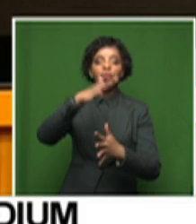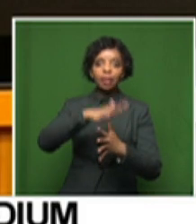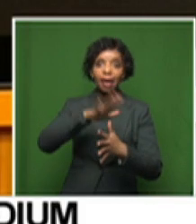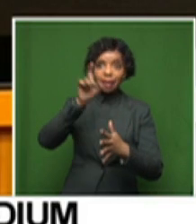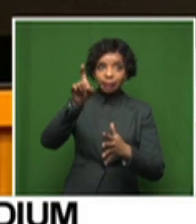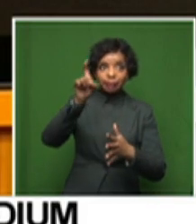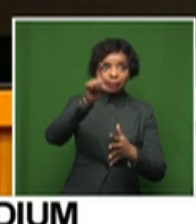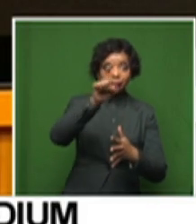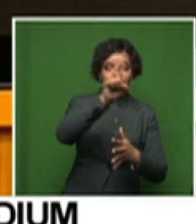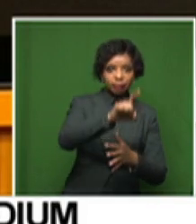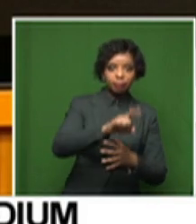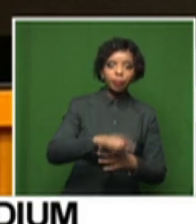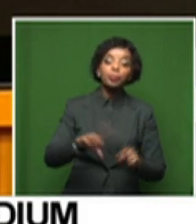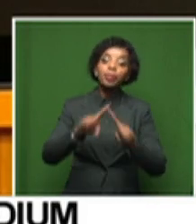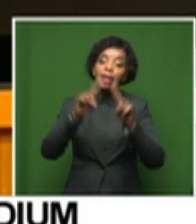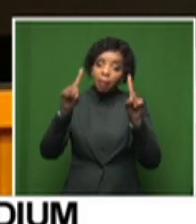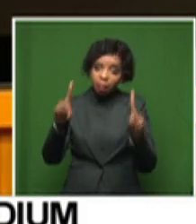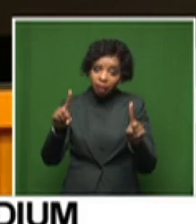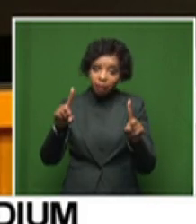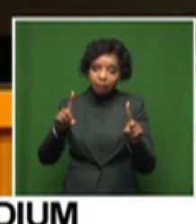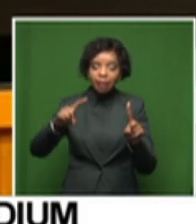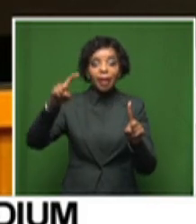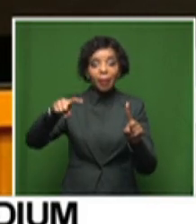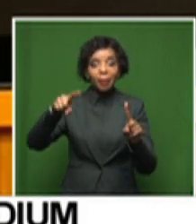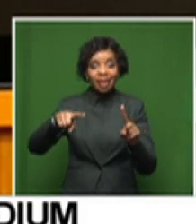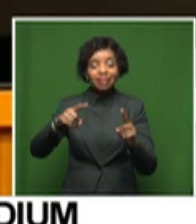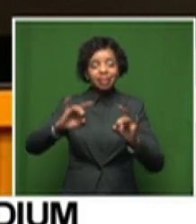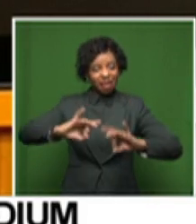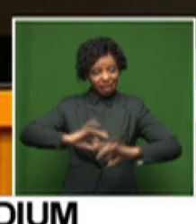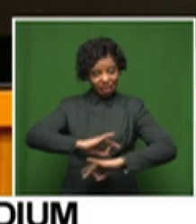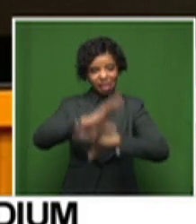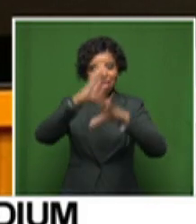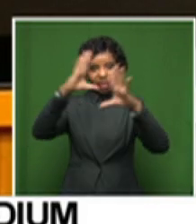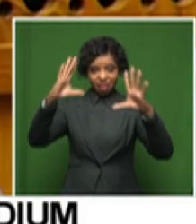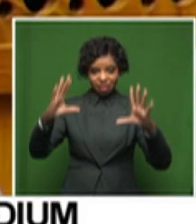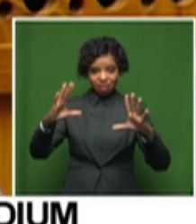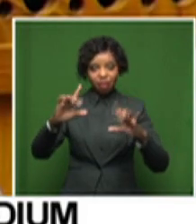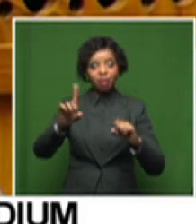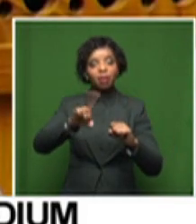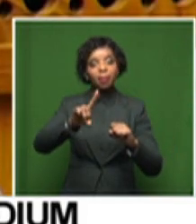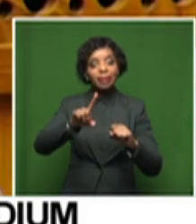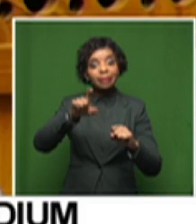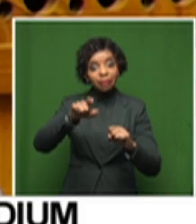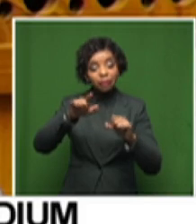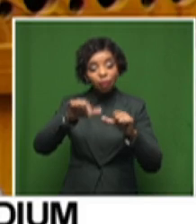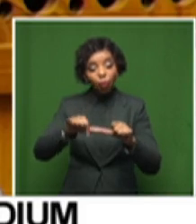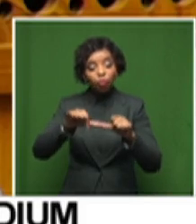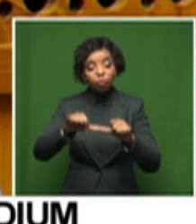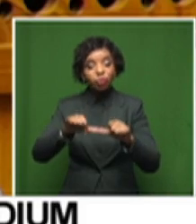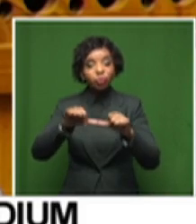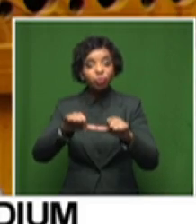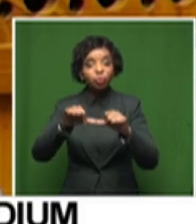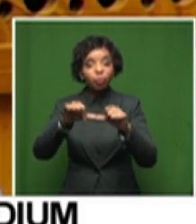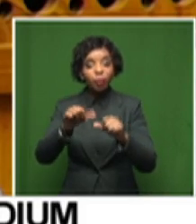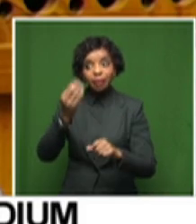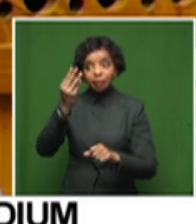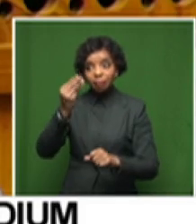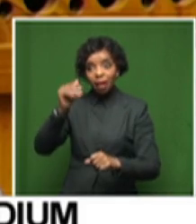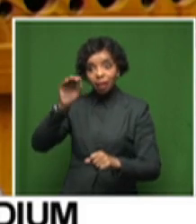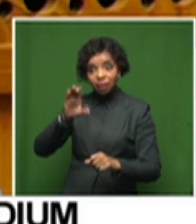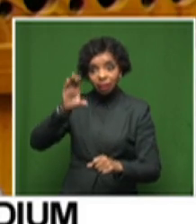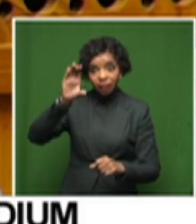We need, however, to make it clear that the continuous funding of